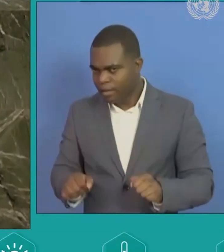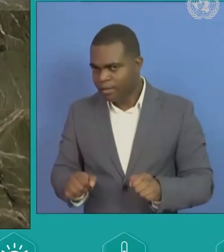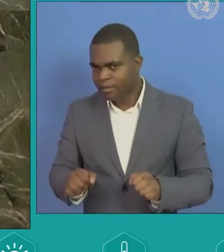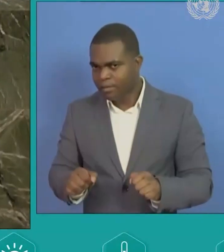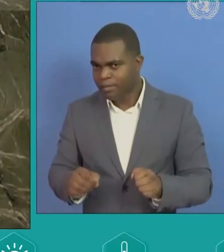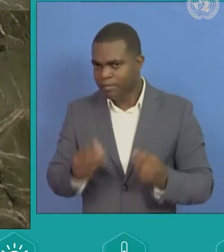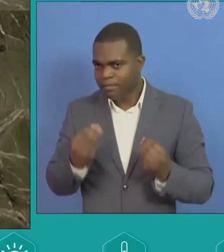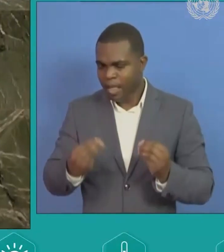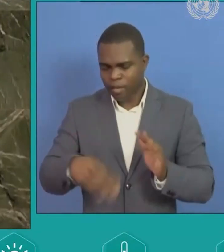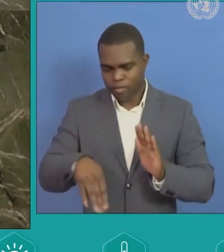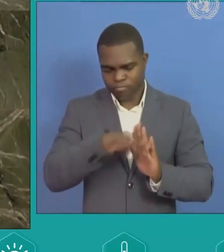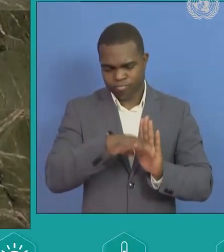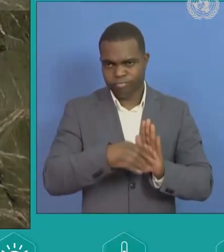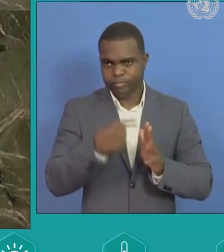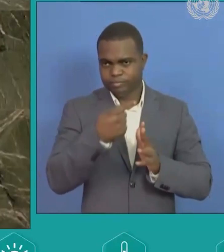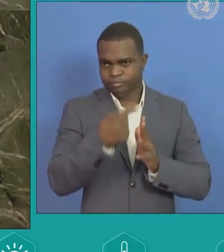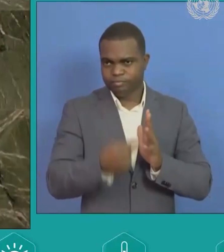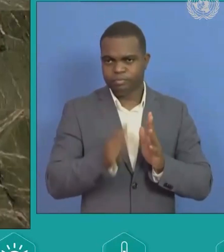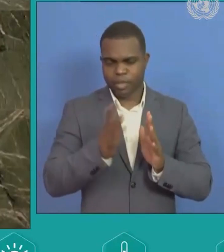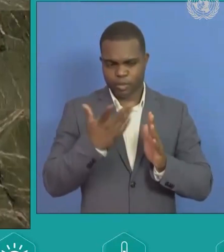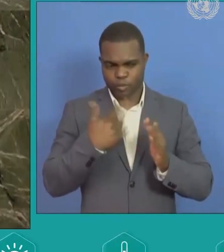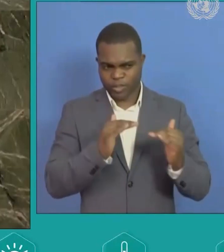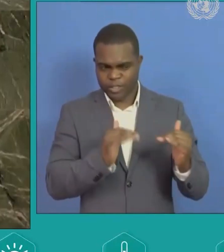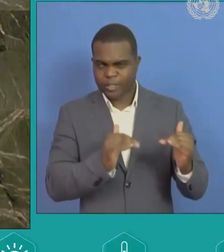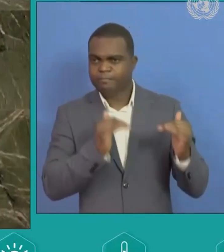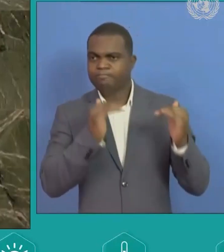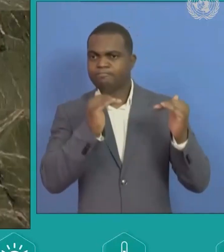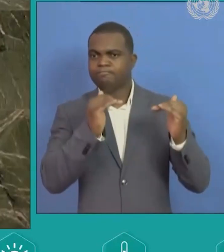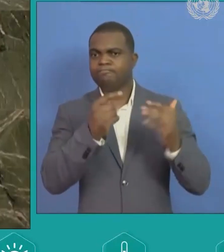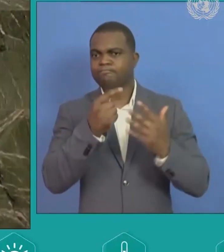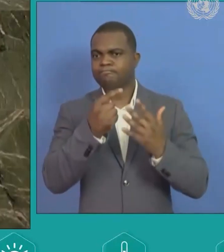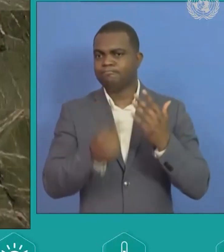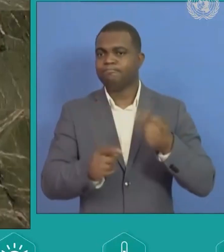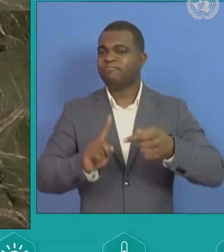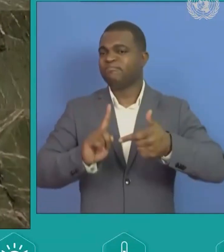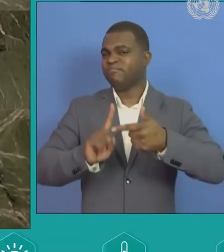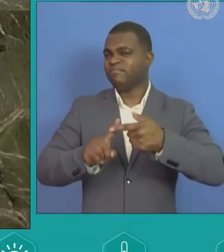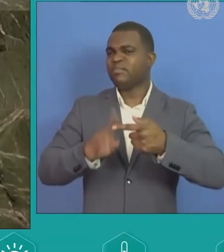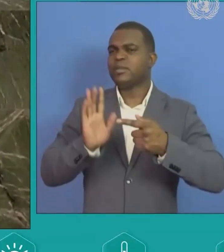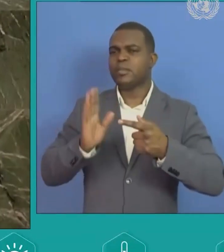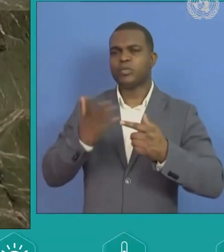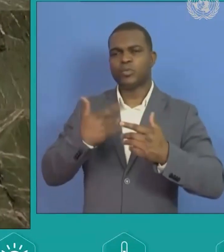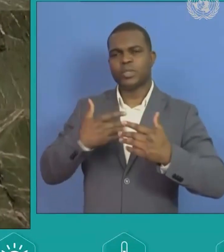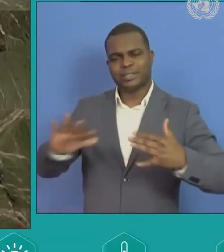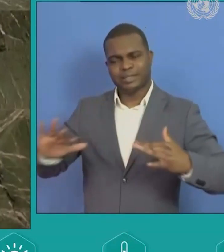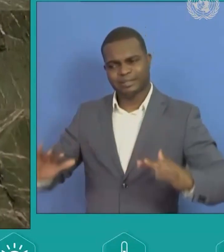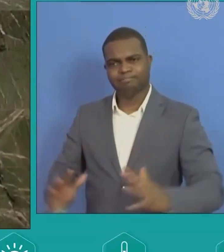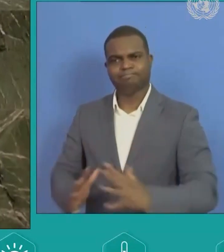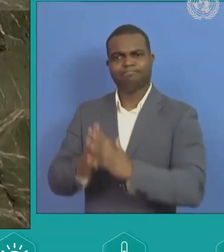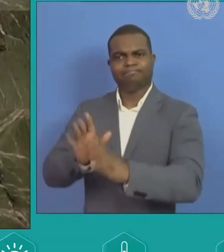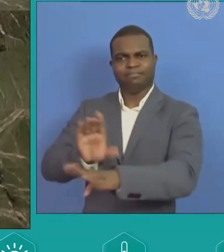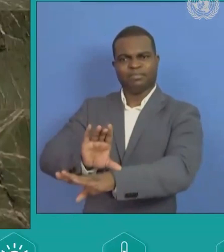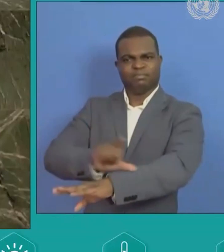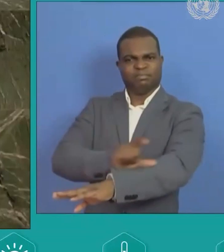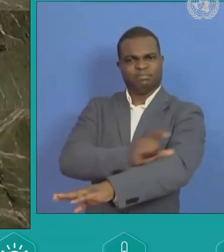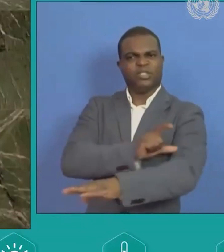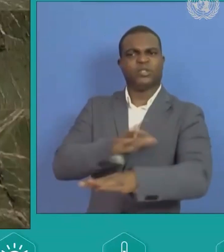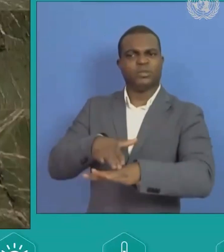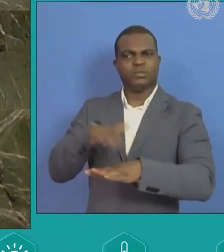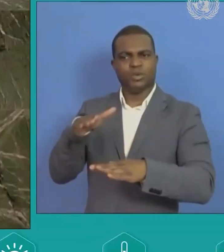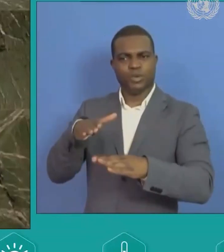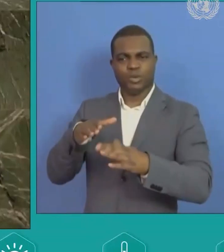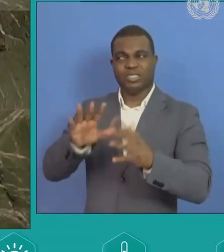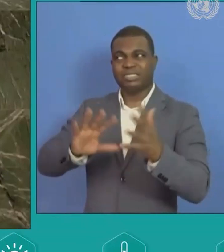codes, retrofitting existing structures and creating more robust communication and emergency systems.